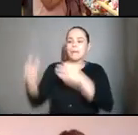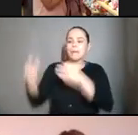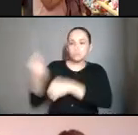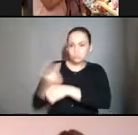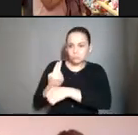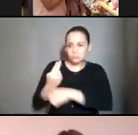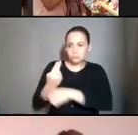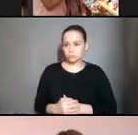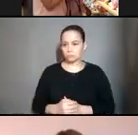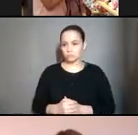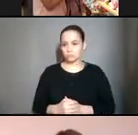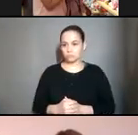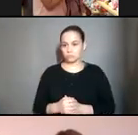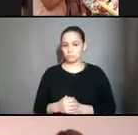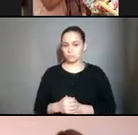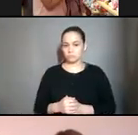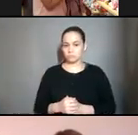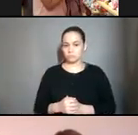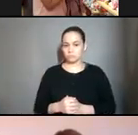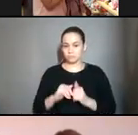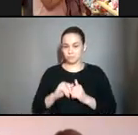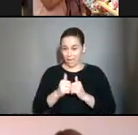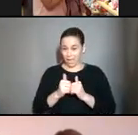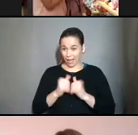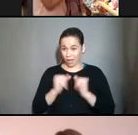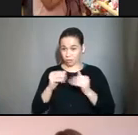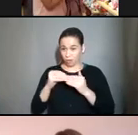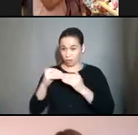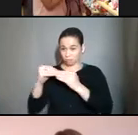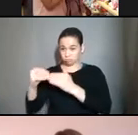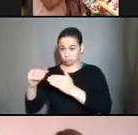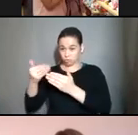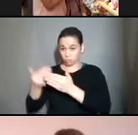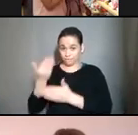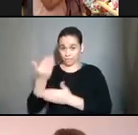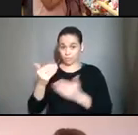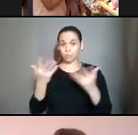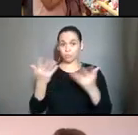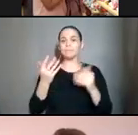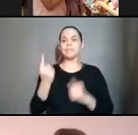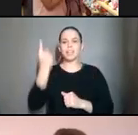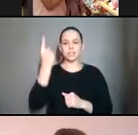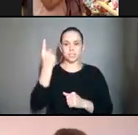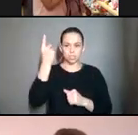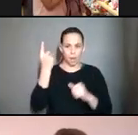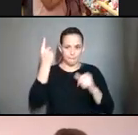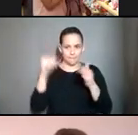that report, again, scroll to the top of the page and click on Usage.